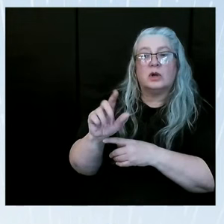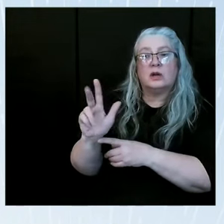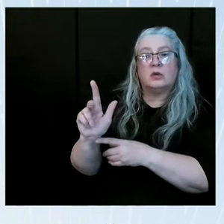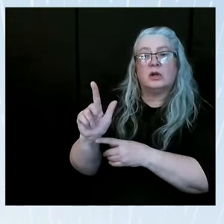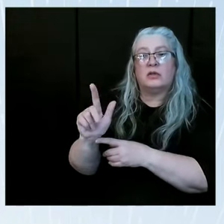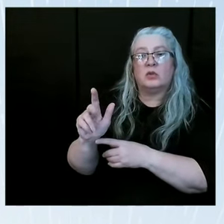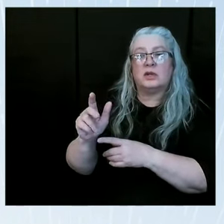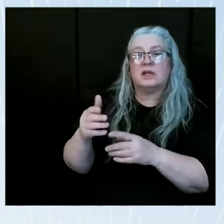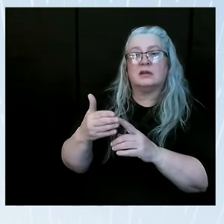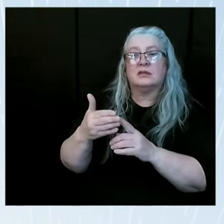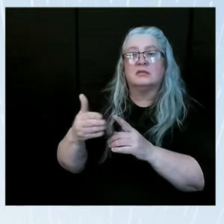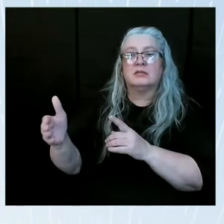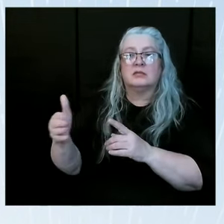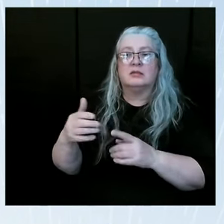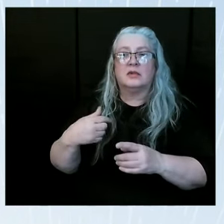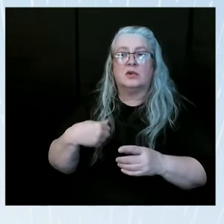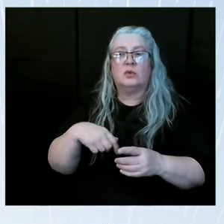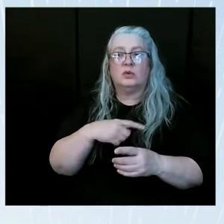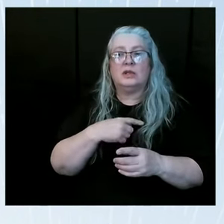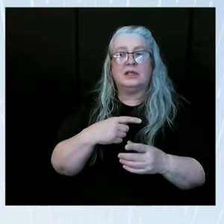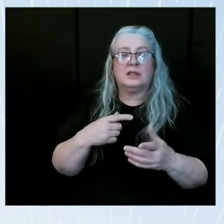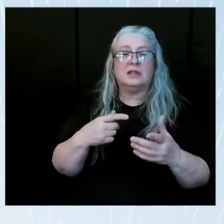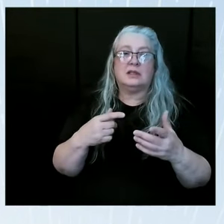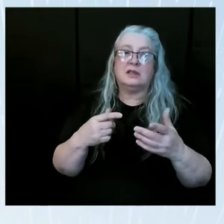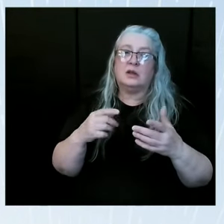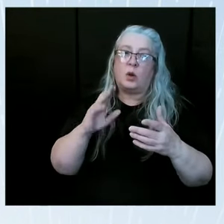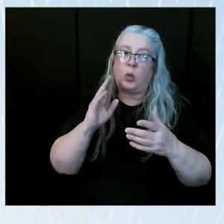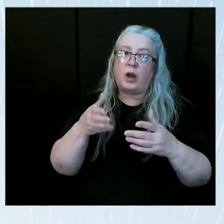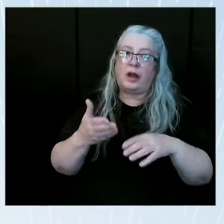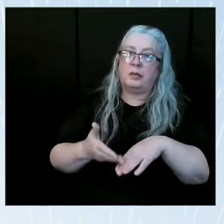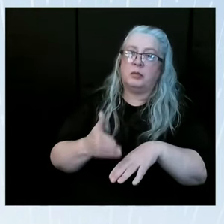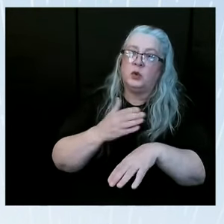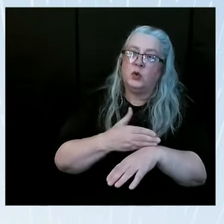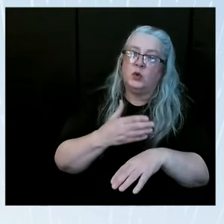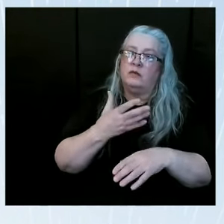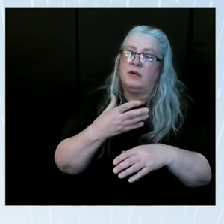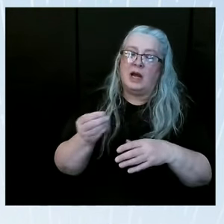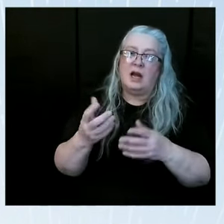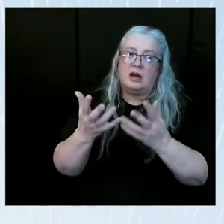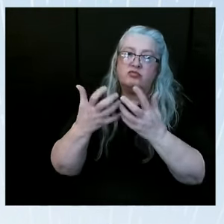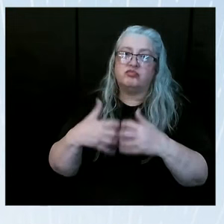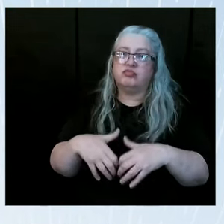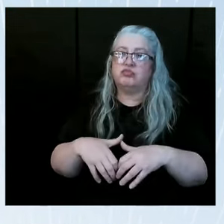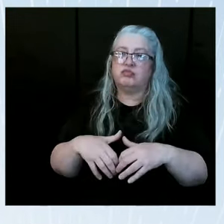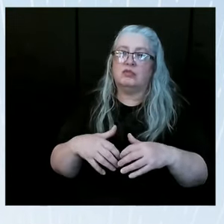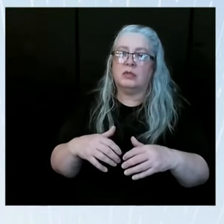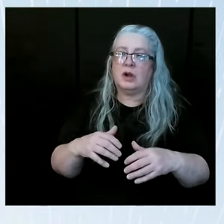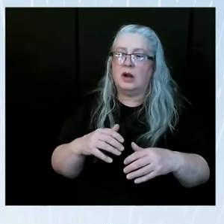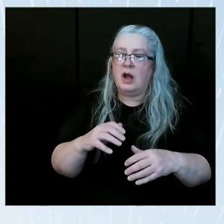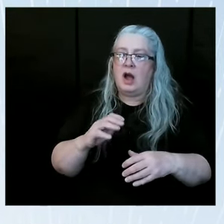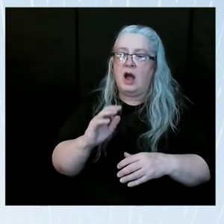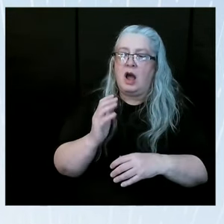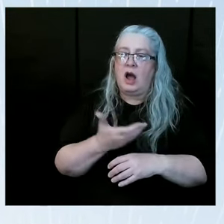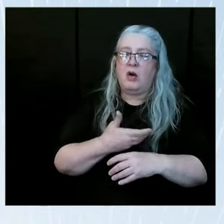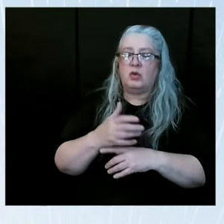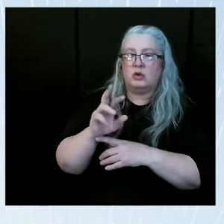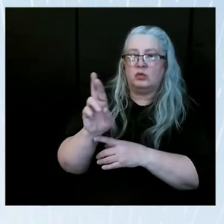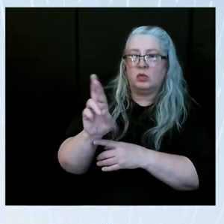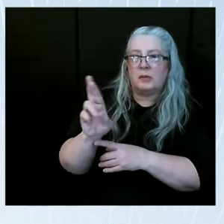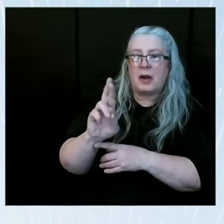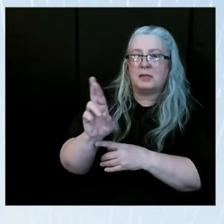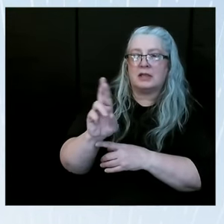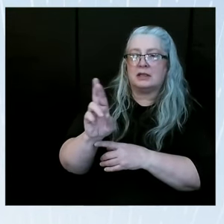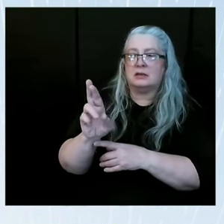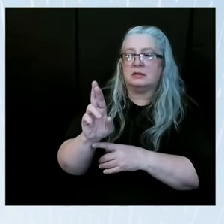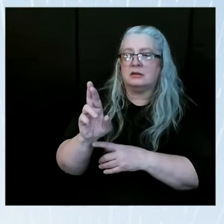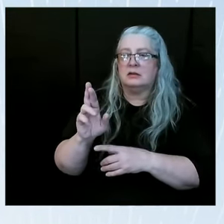data collection while decreasing burden on the public. And we will expand our anti-trafficking information management system and